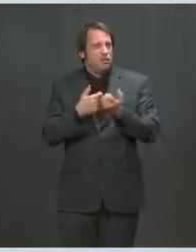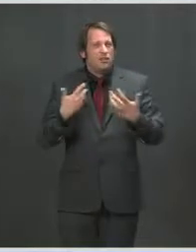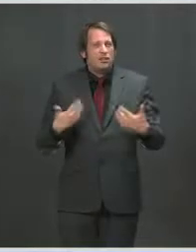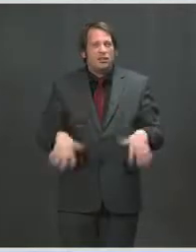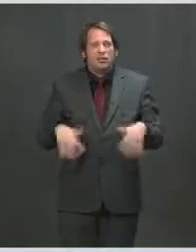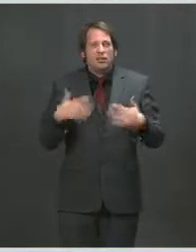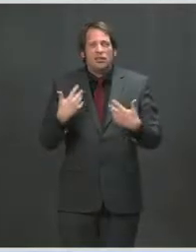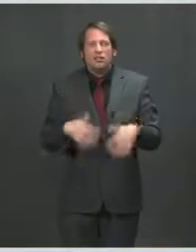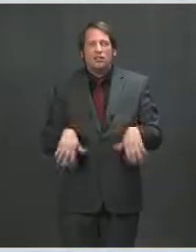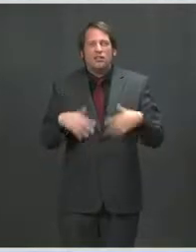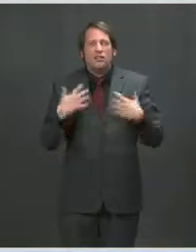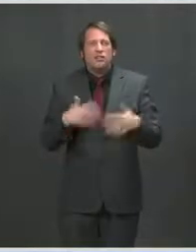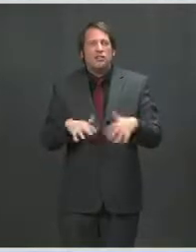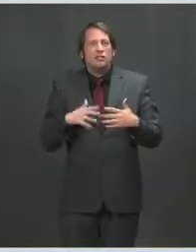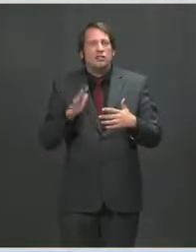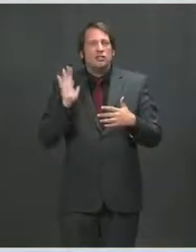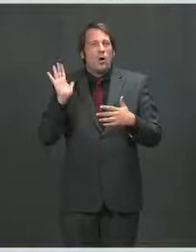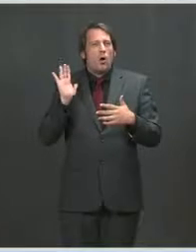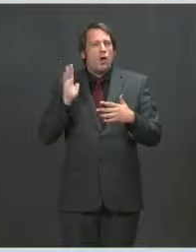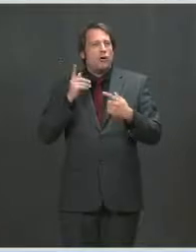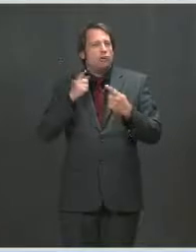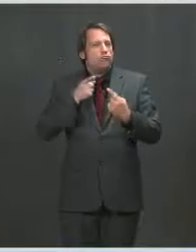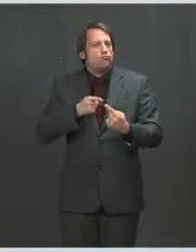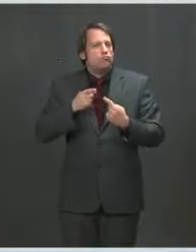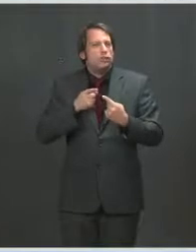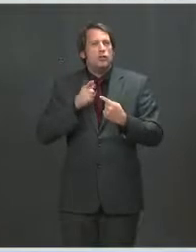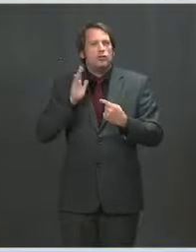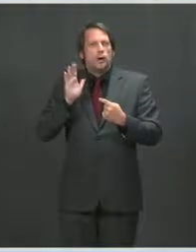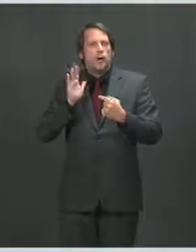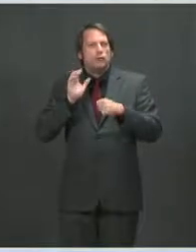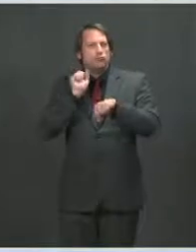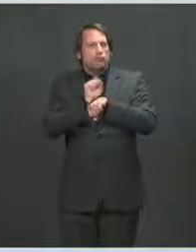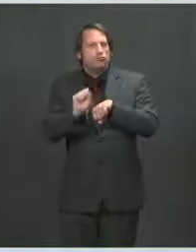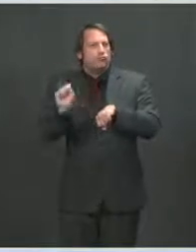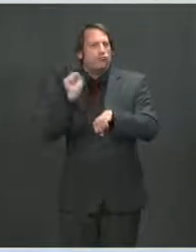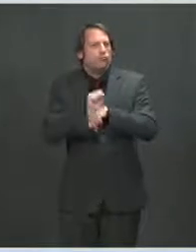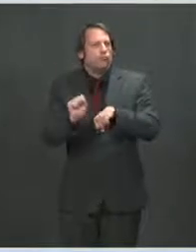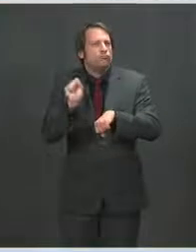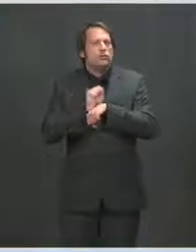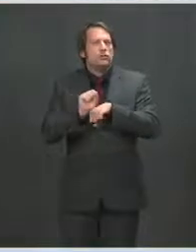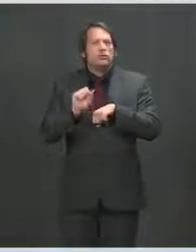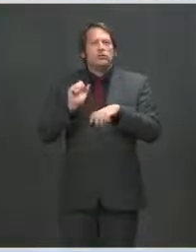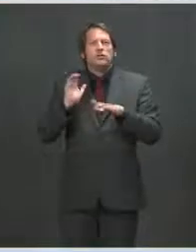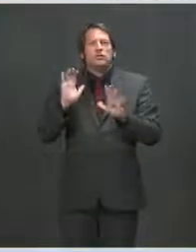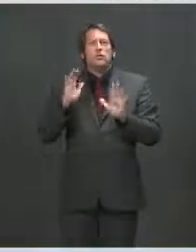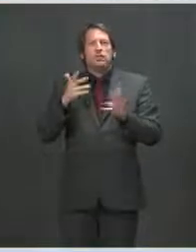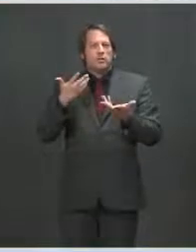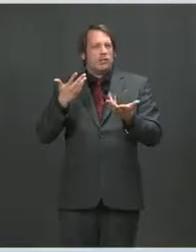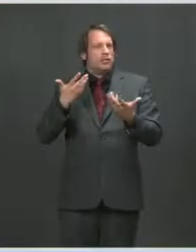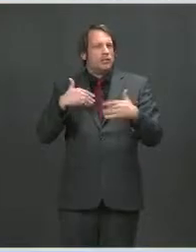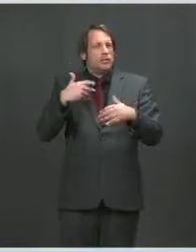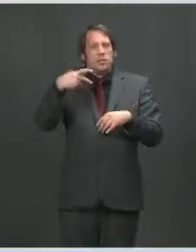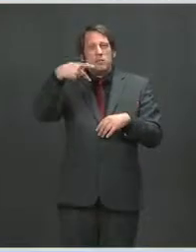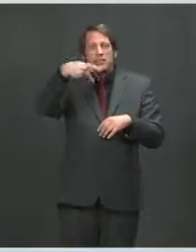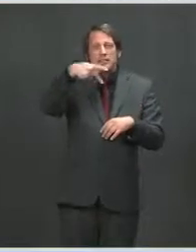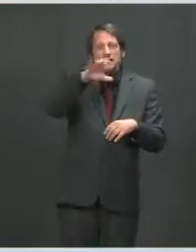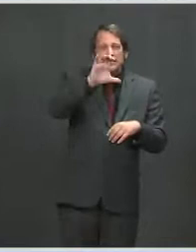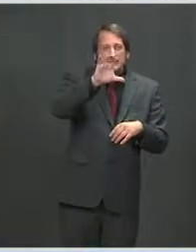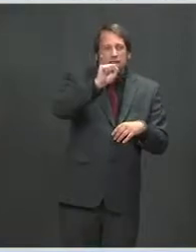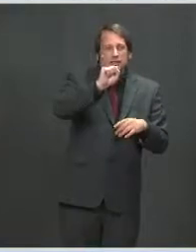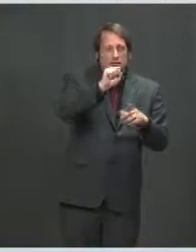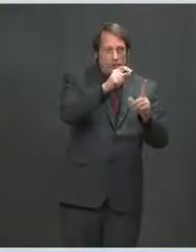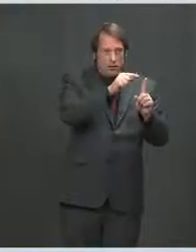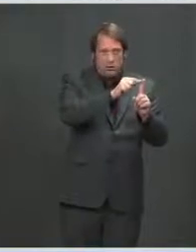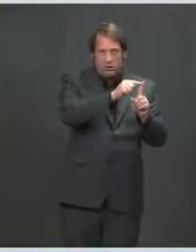challenges, from difficult PCSs to the lack of childcare on and off bases, from